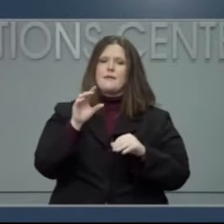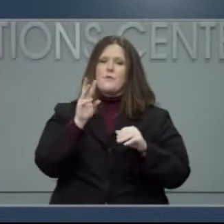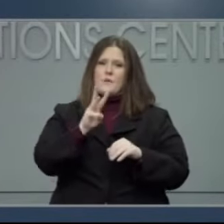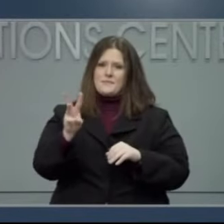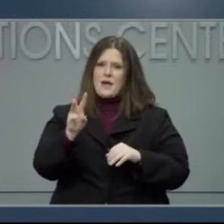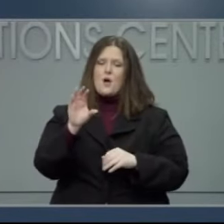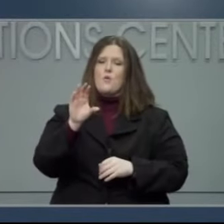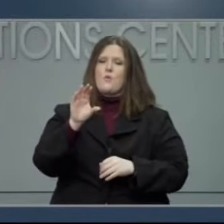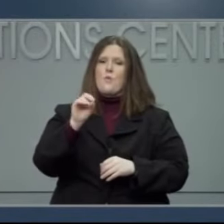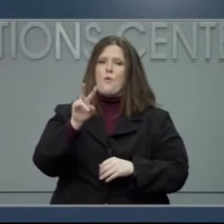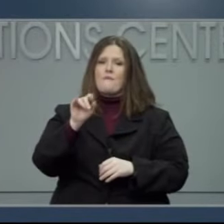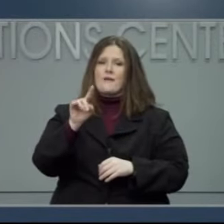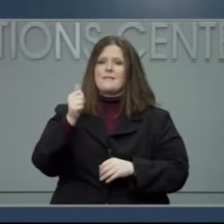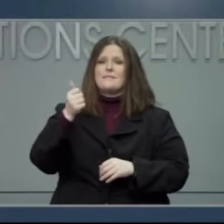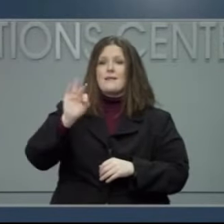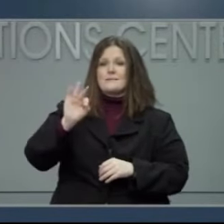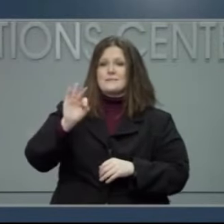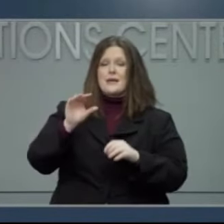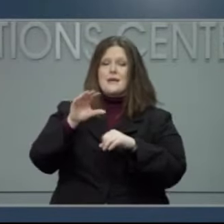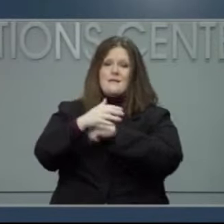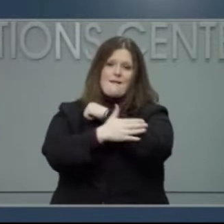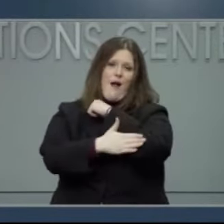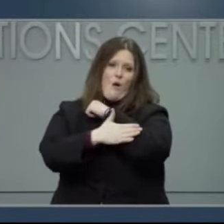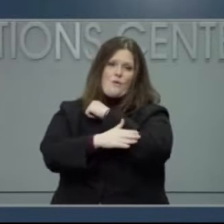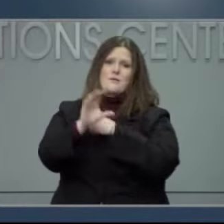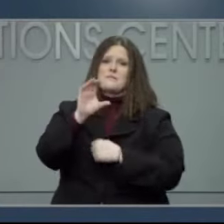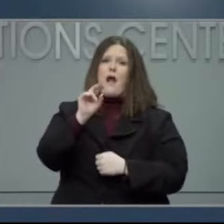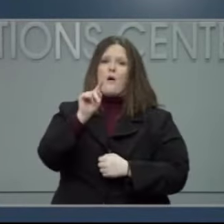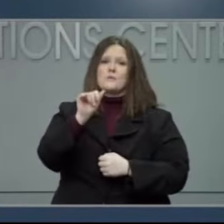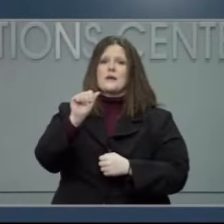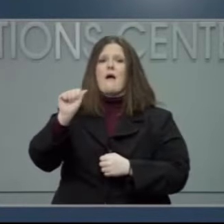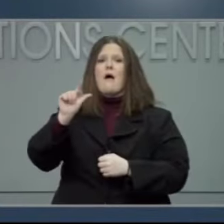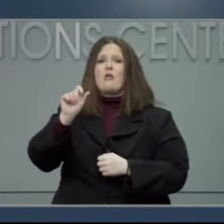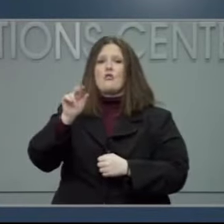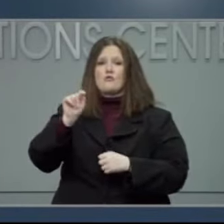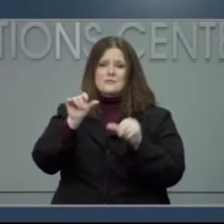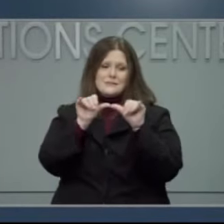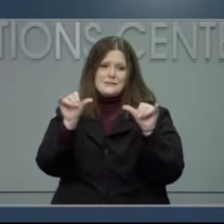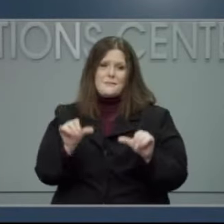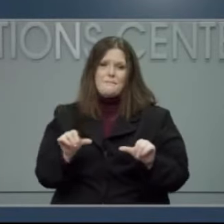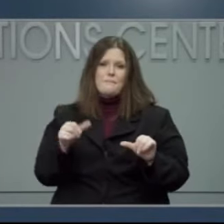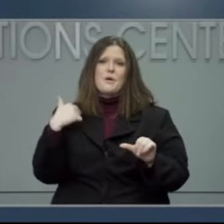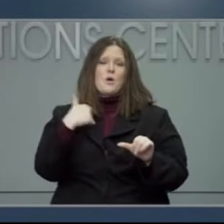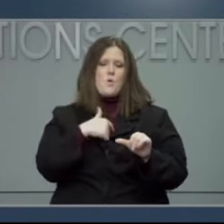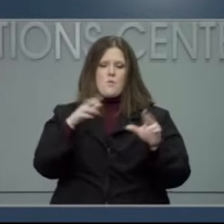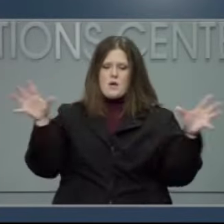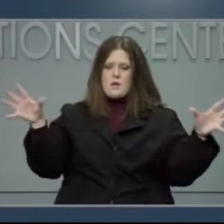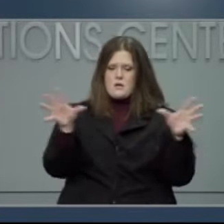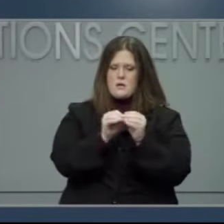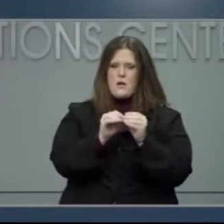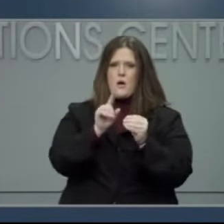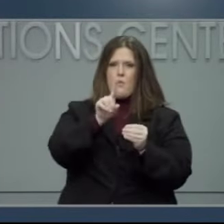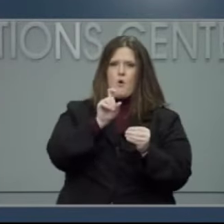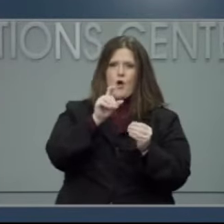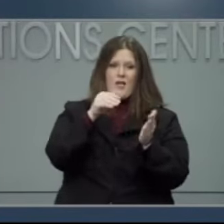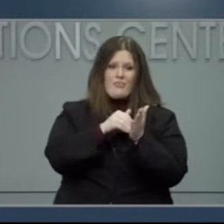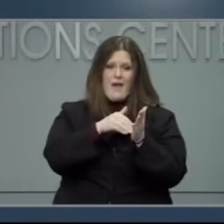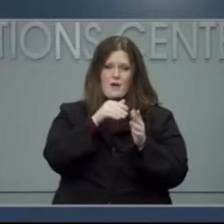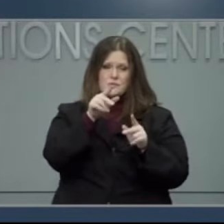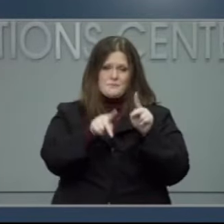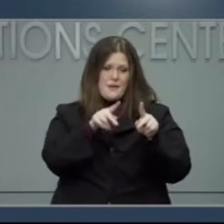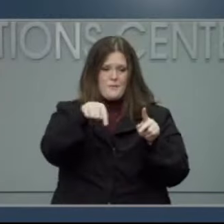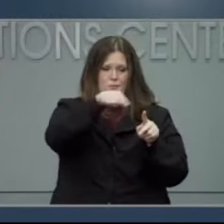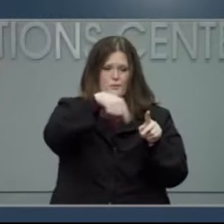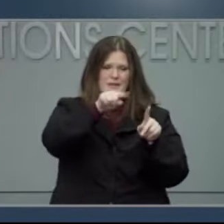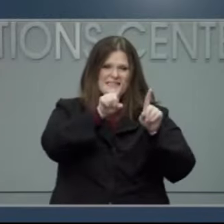uses a combination of 3 metrics to categorize counties. We use cases per 100,000 people over 14 days, percent of tests that